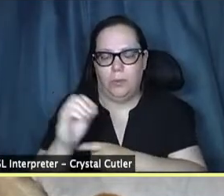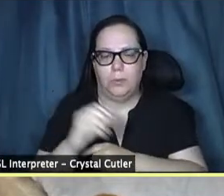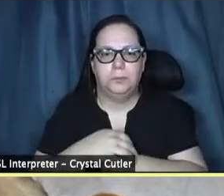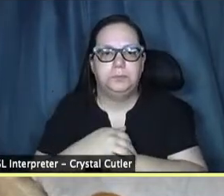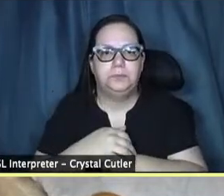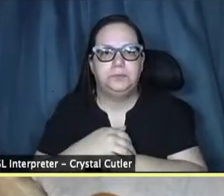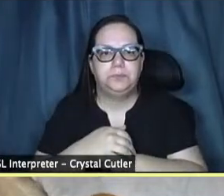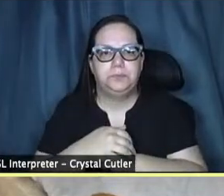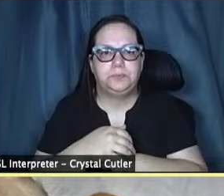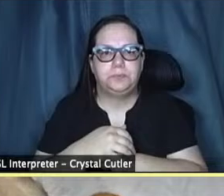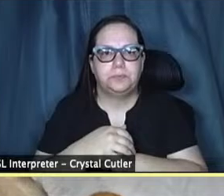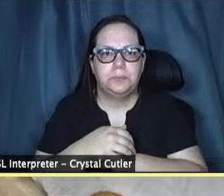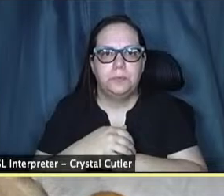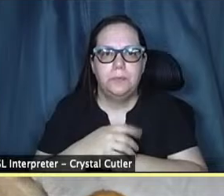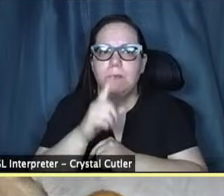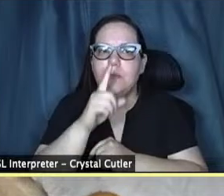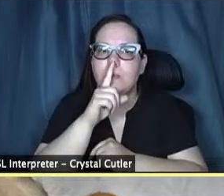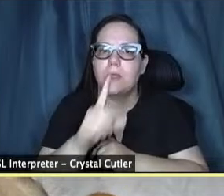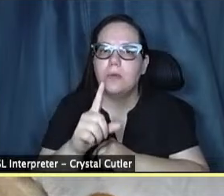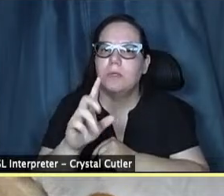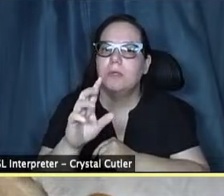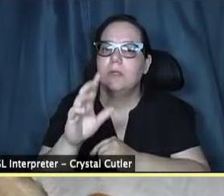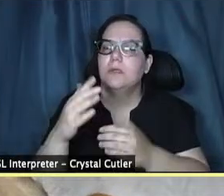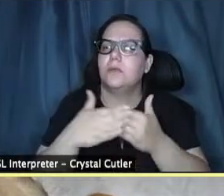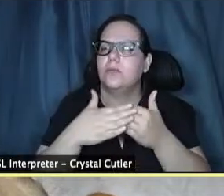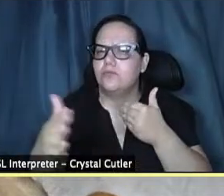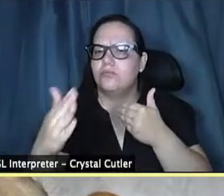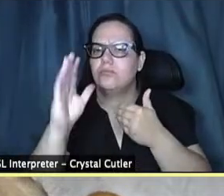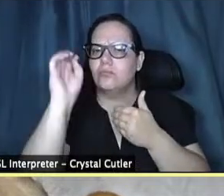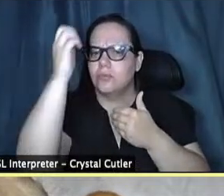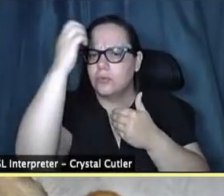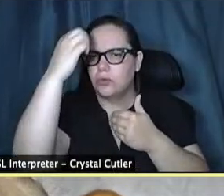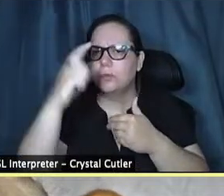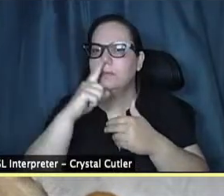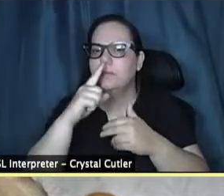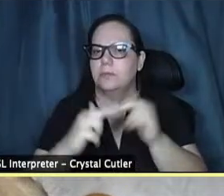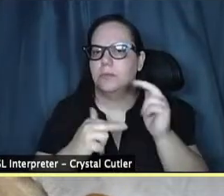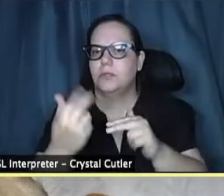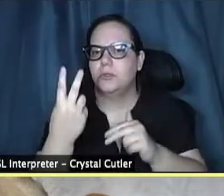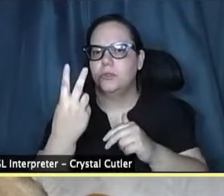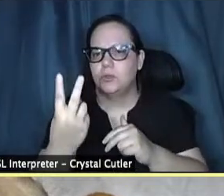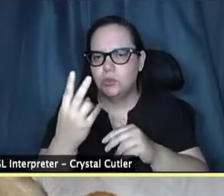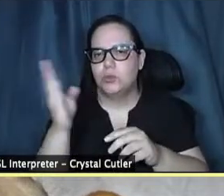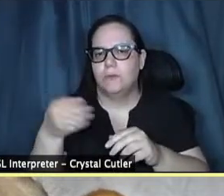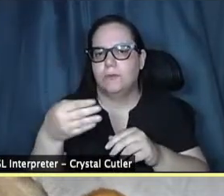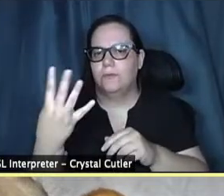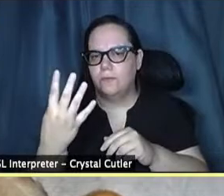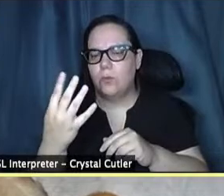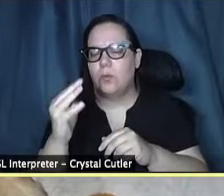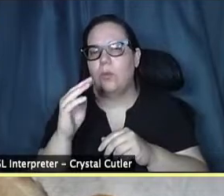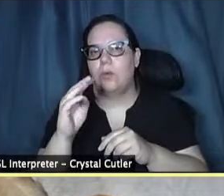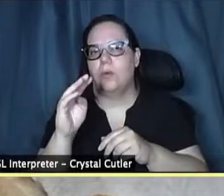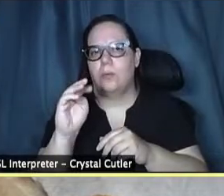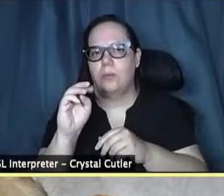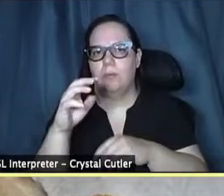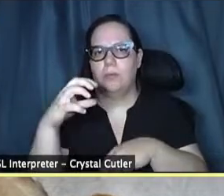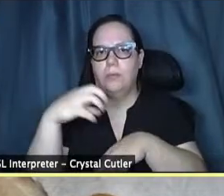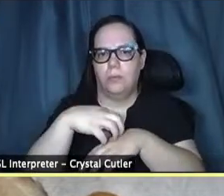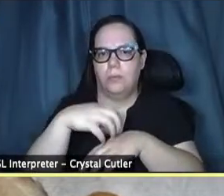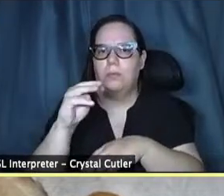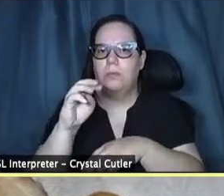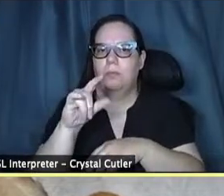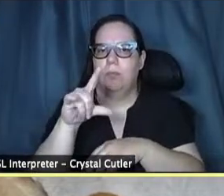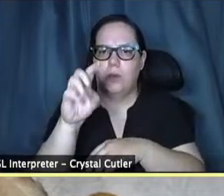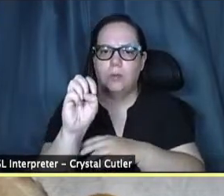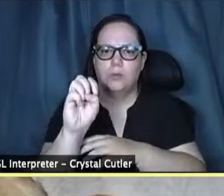Going forward, Europe is building 2 out of the 4 modules of the Lunar Gateway, the first permanent outpost around the moon, and